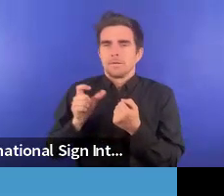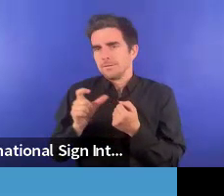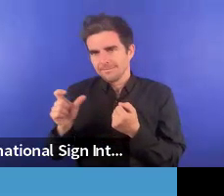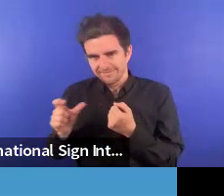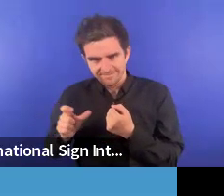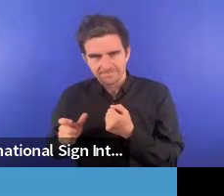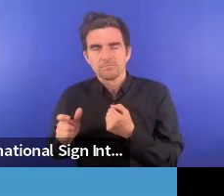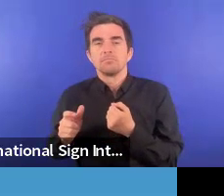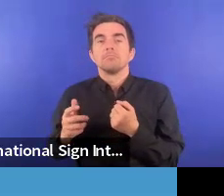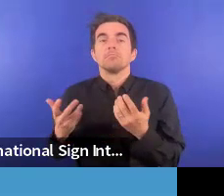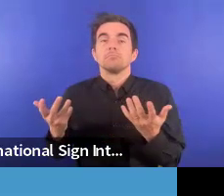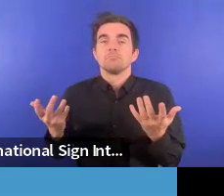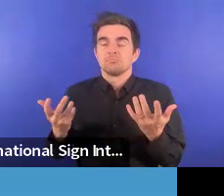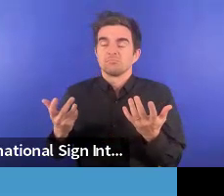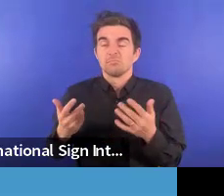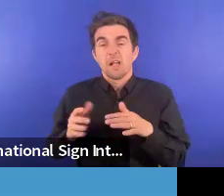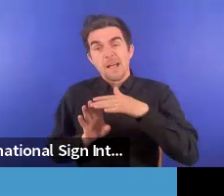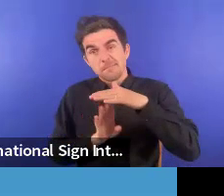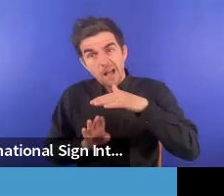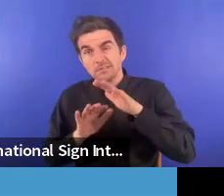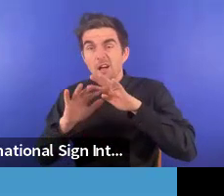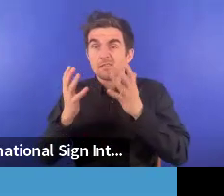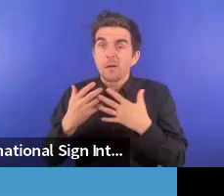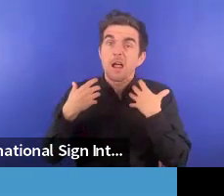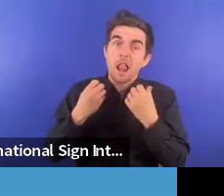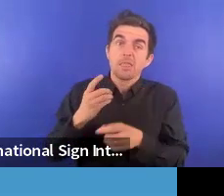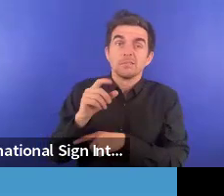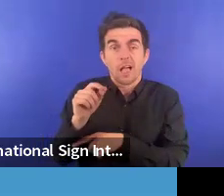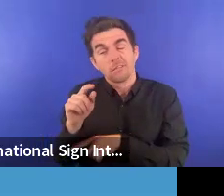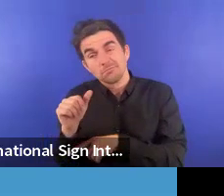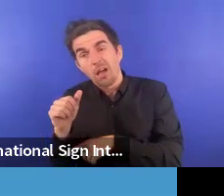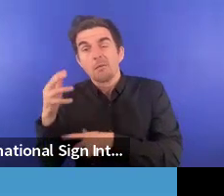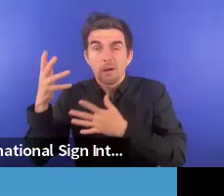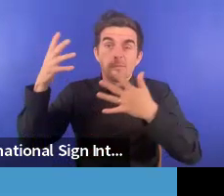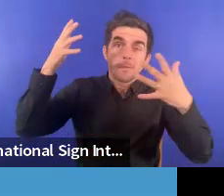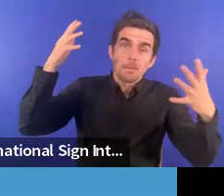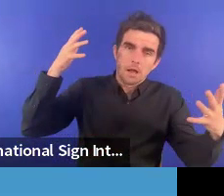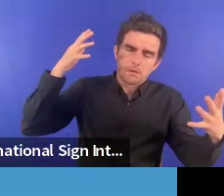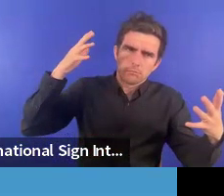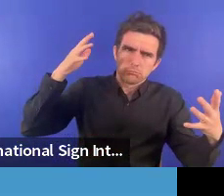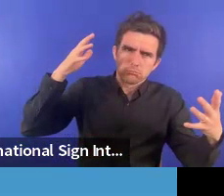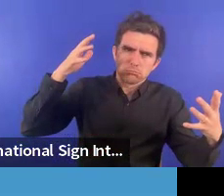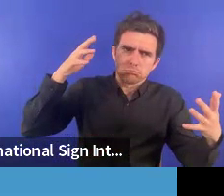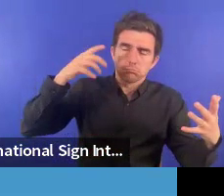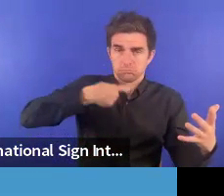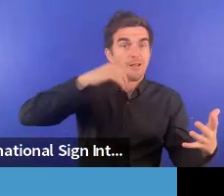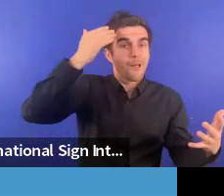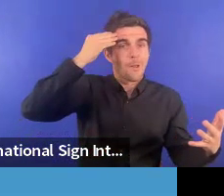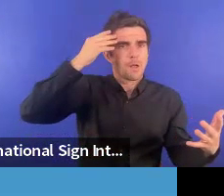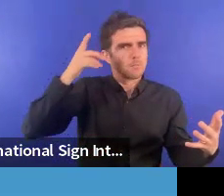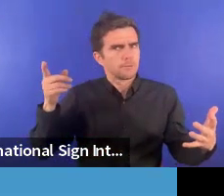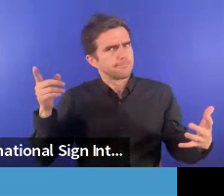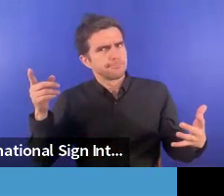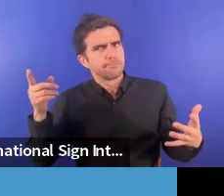access and understanding to it, but I've found in my experience, and even at Global Health Council and meeting with various